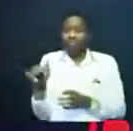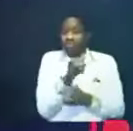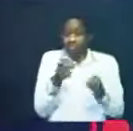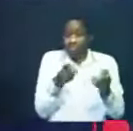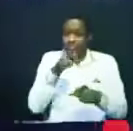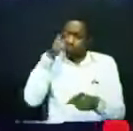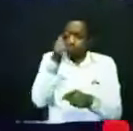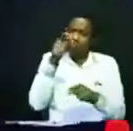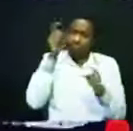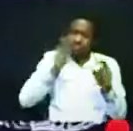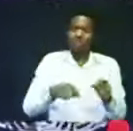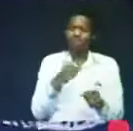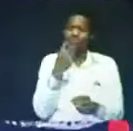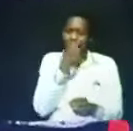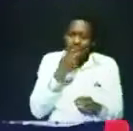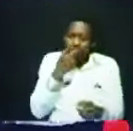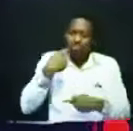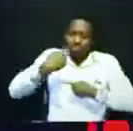purpose.